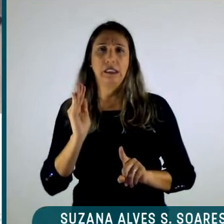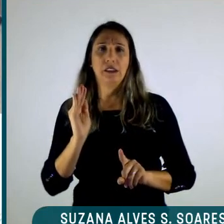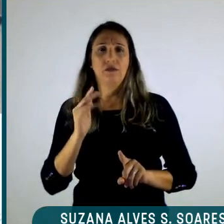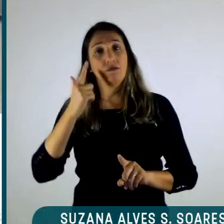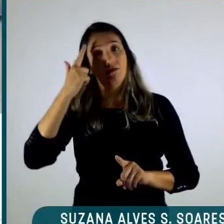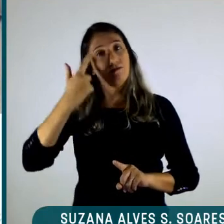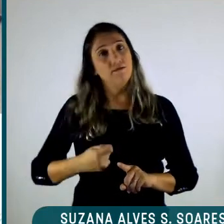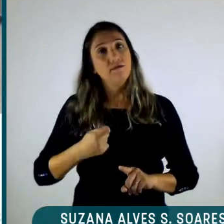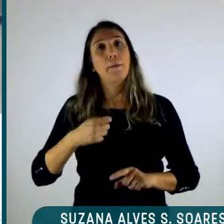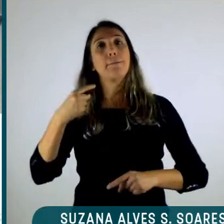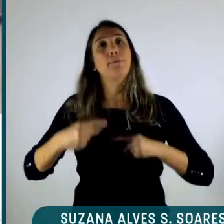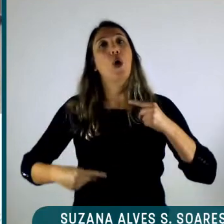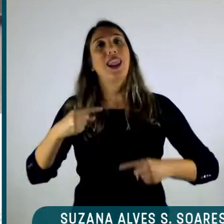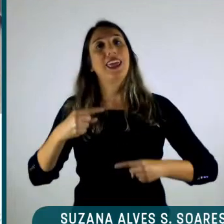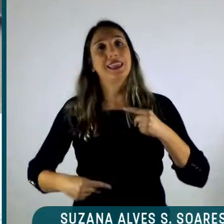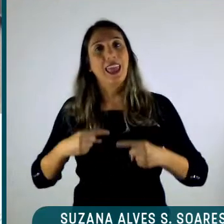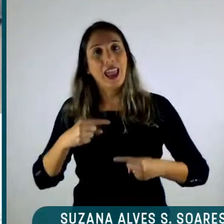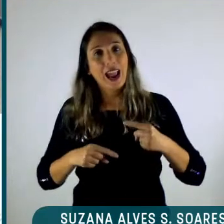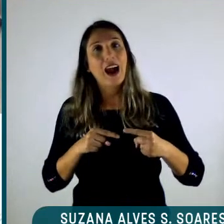deaths.